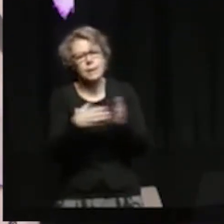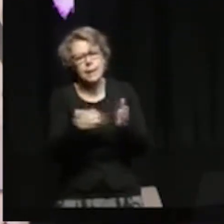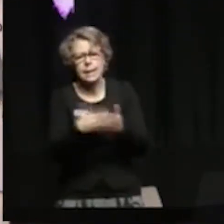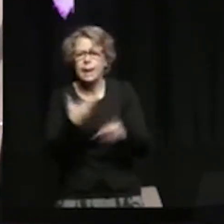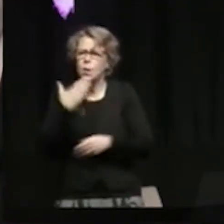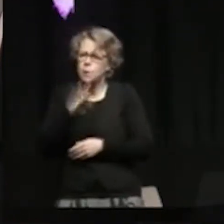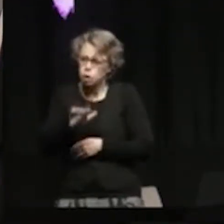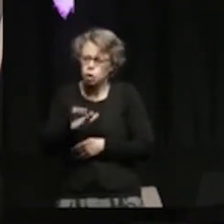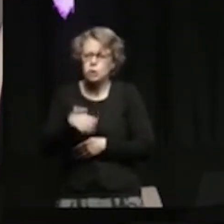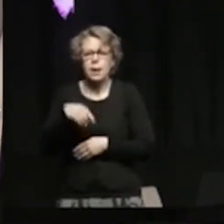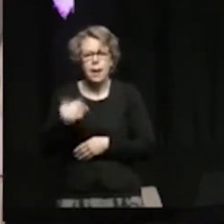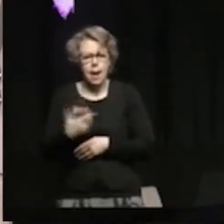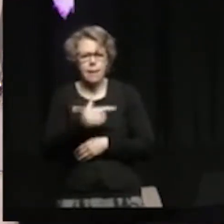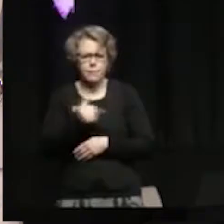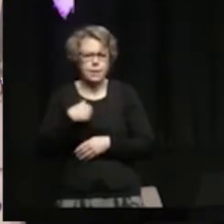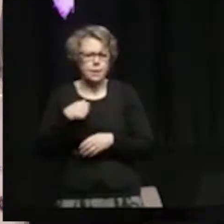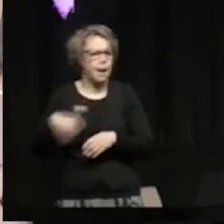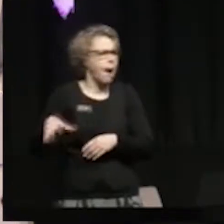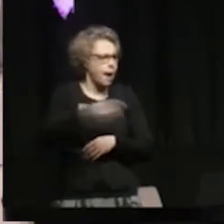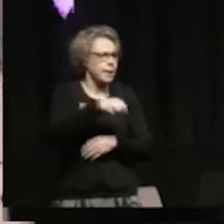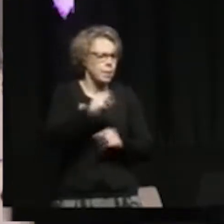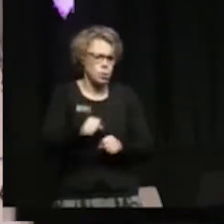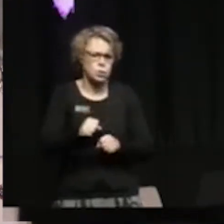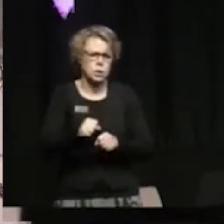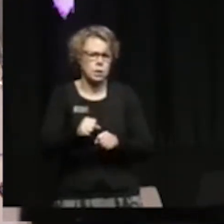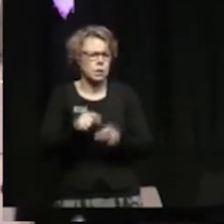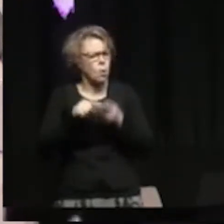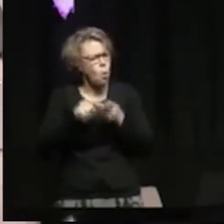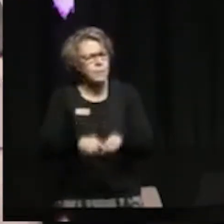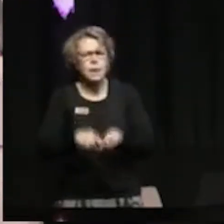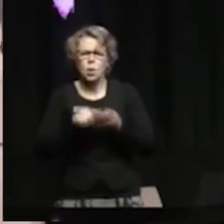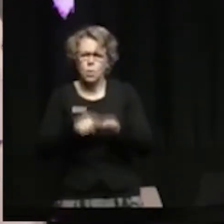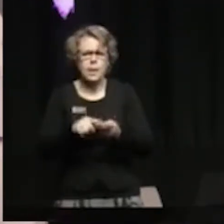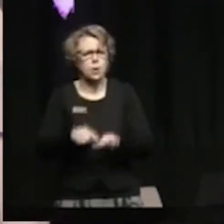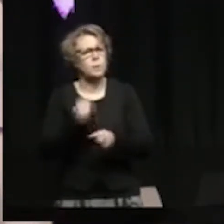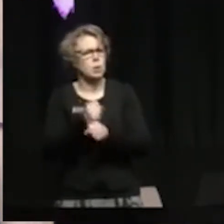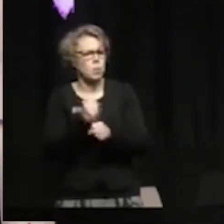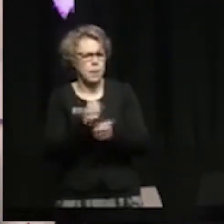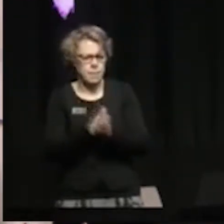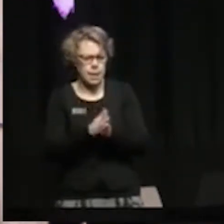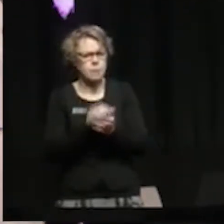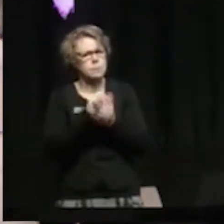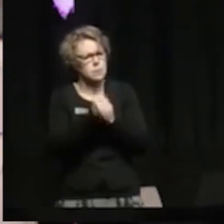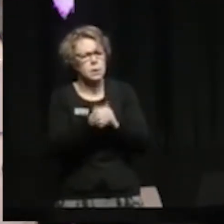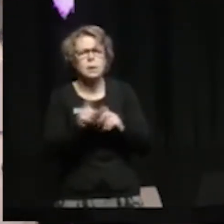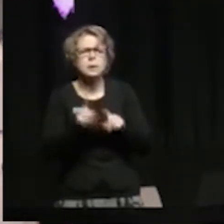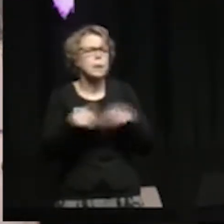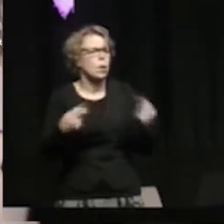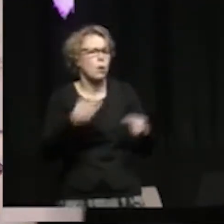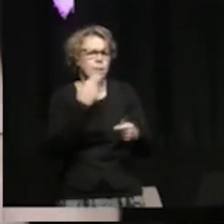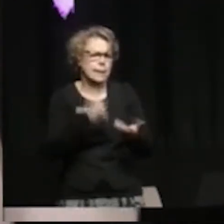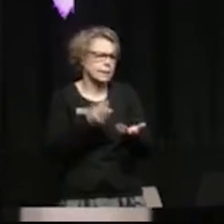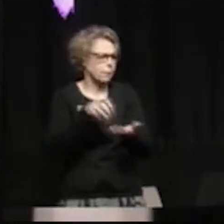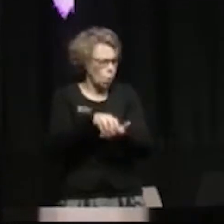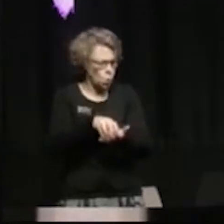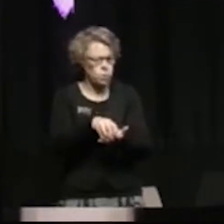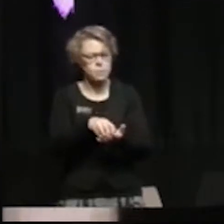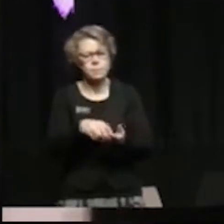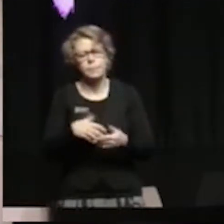and attitudes is something that we have to do, all of us, over and over and over again, wherever we